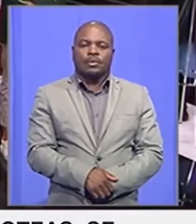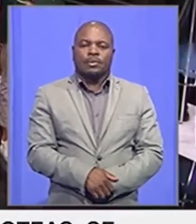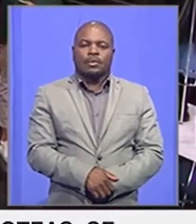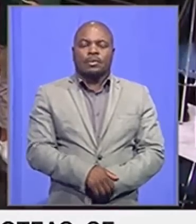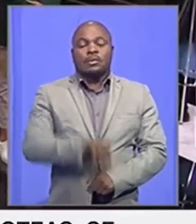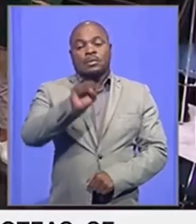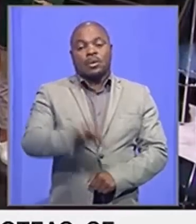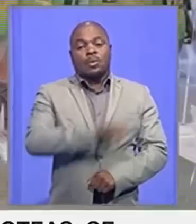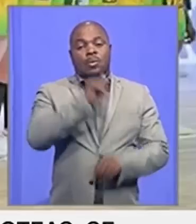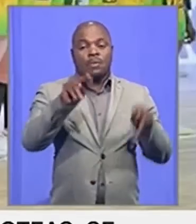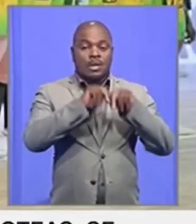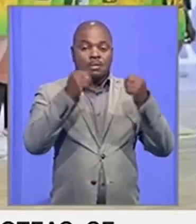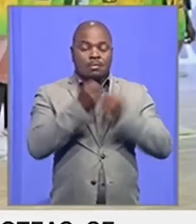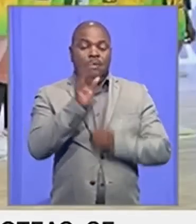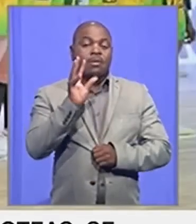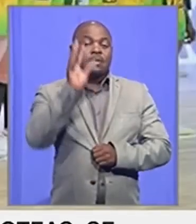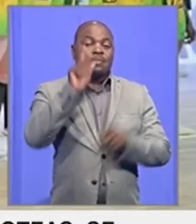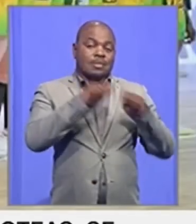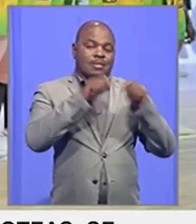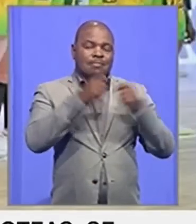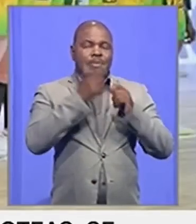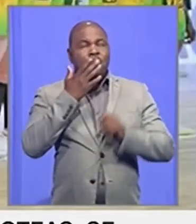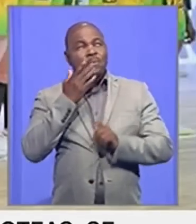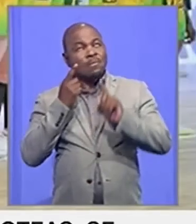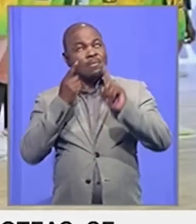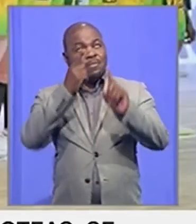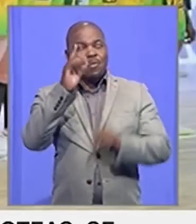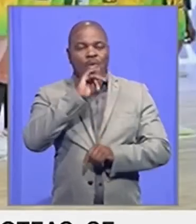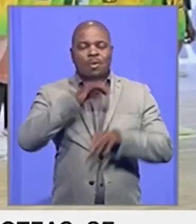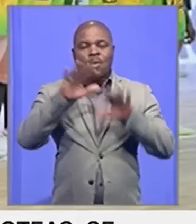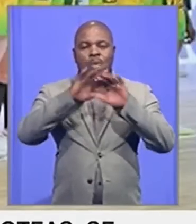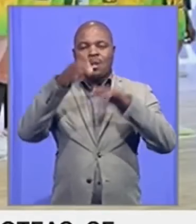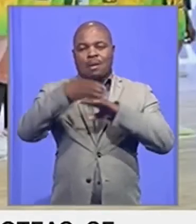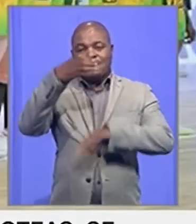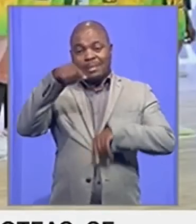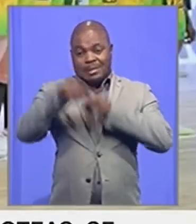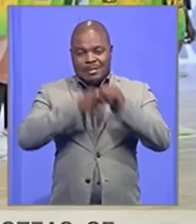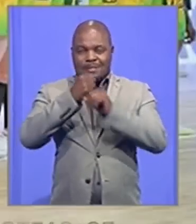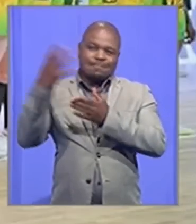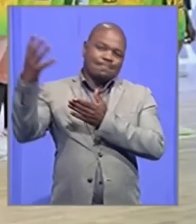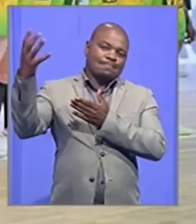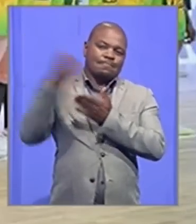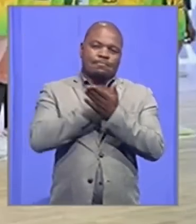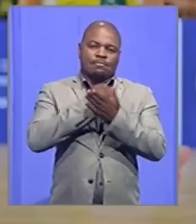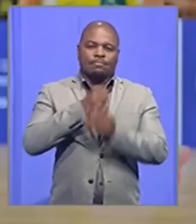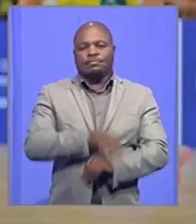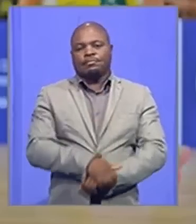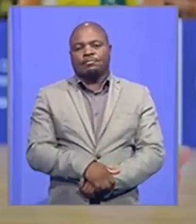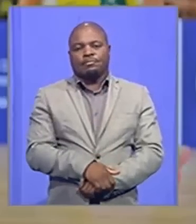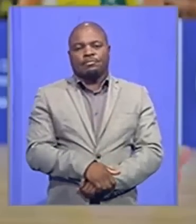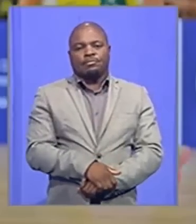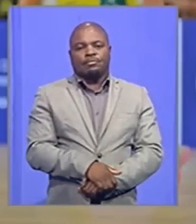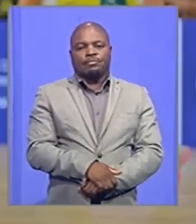Setlhopha sa bosetšhaba sa netball se ikaeletse go fenya sejana sa lefatshe sa monongwaga.